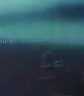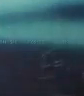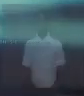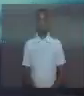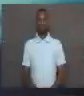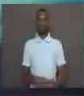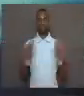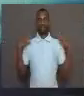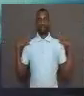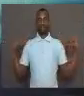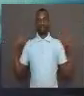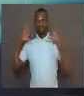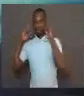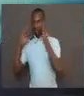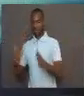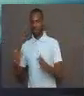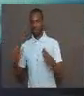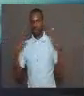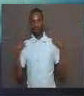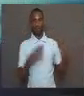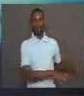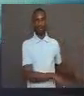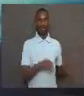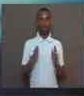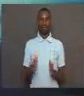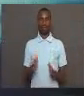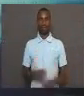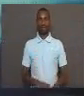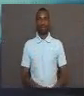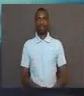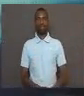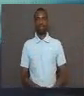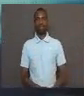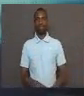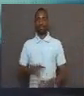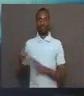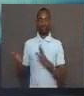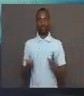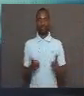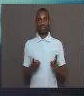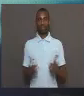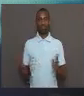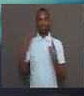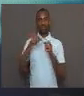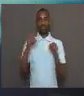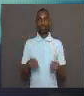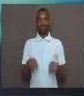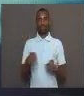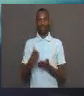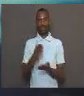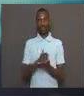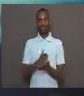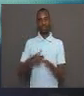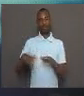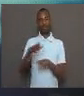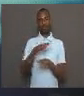Hello, teacher. Hello, students. Welcome to today's lesson